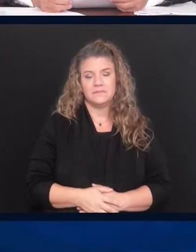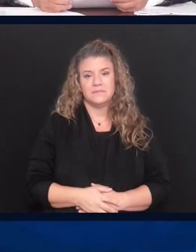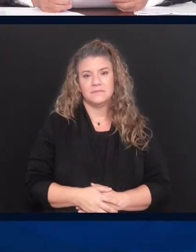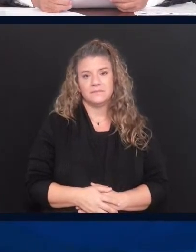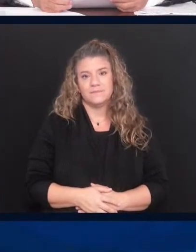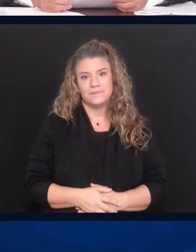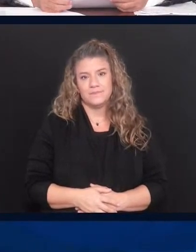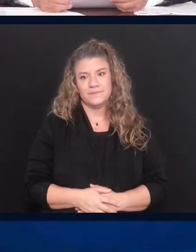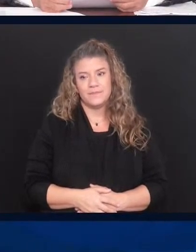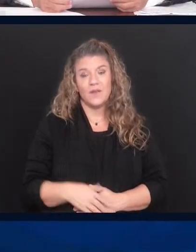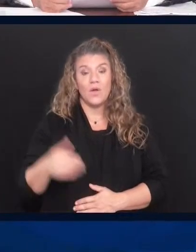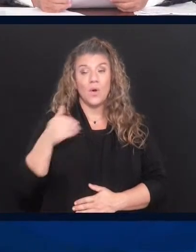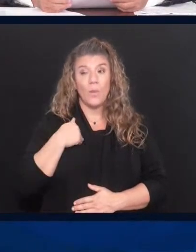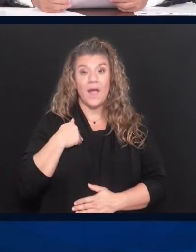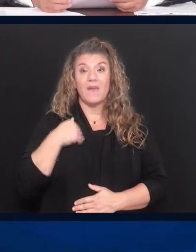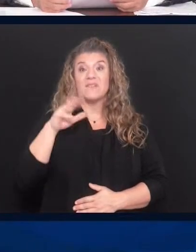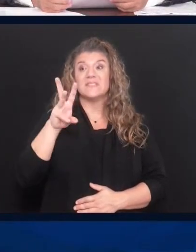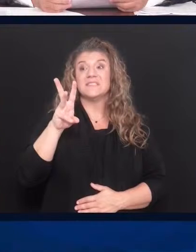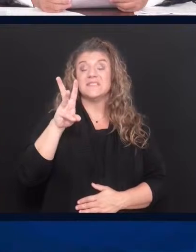We have